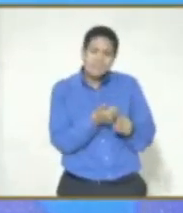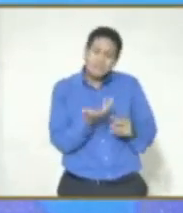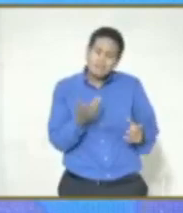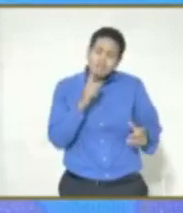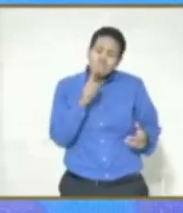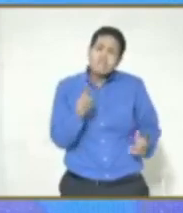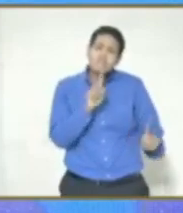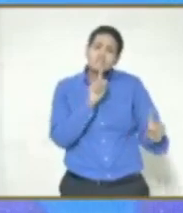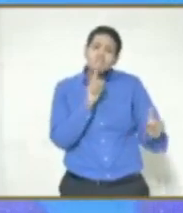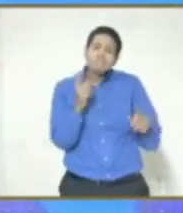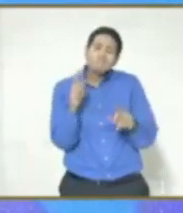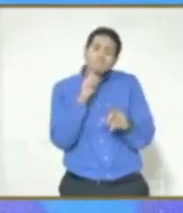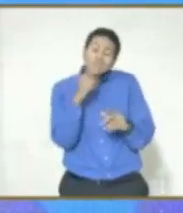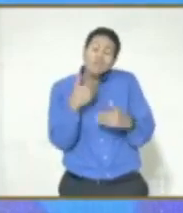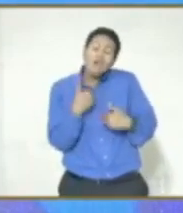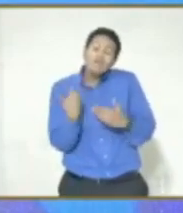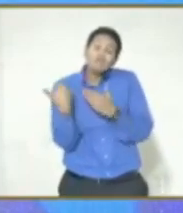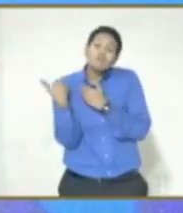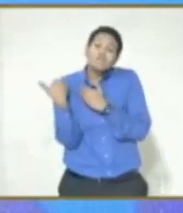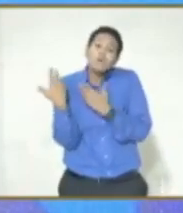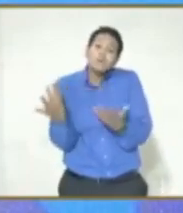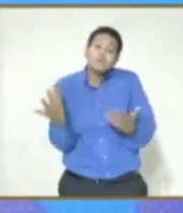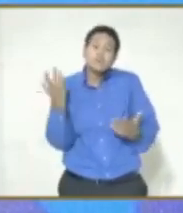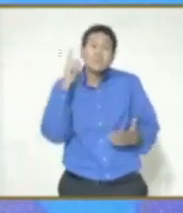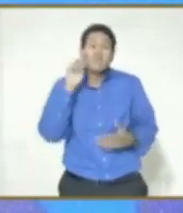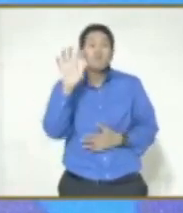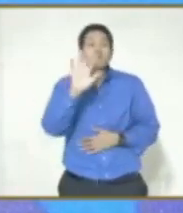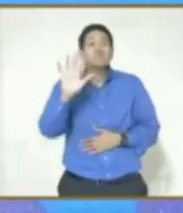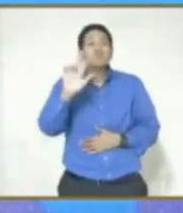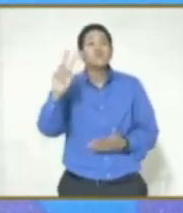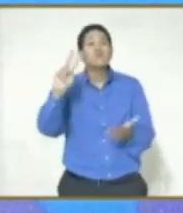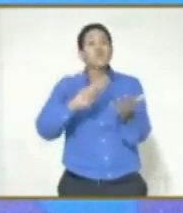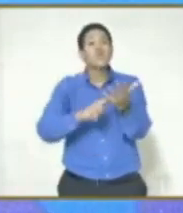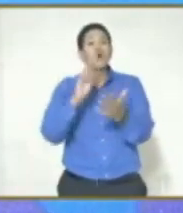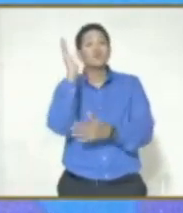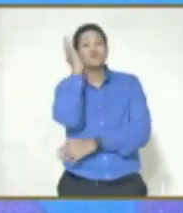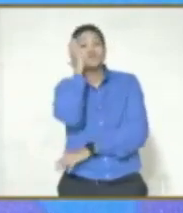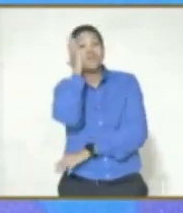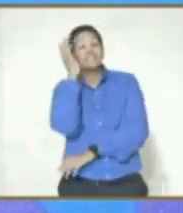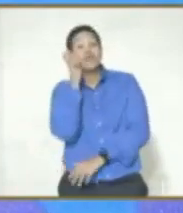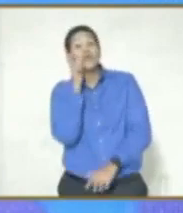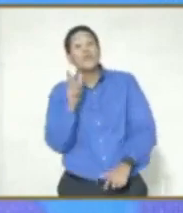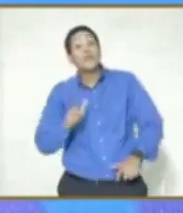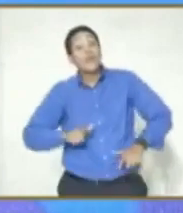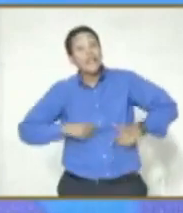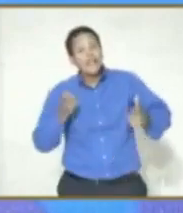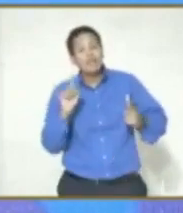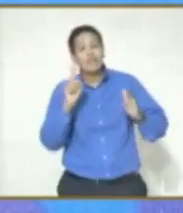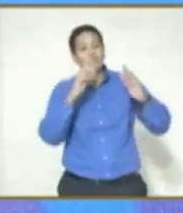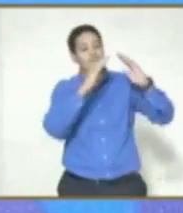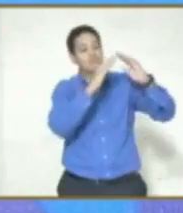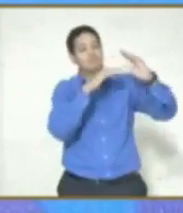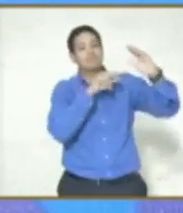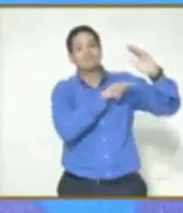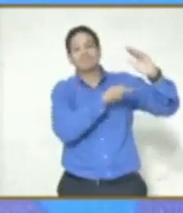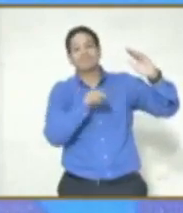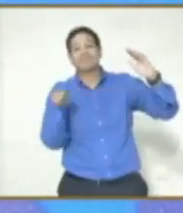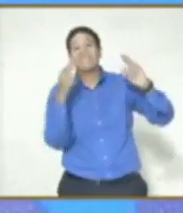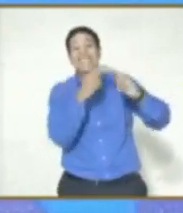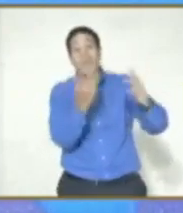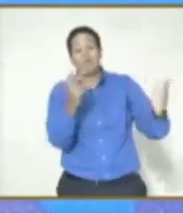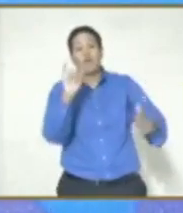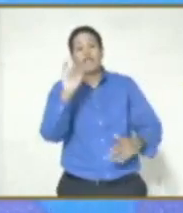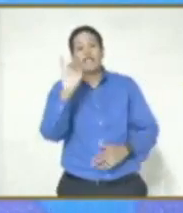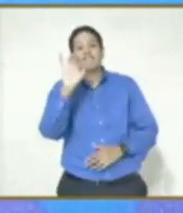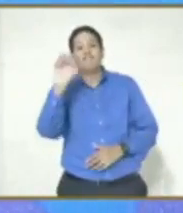has responsibility for some 2,000 residents who reside in our infirmaries. There